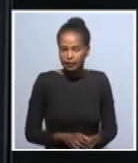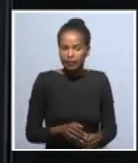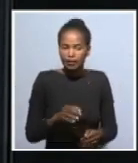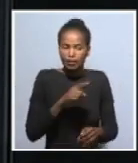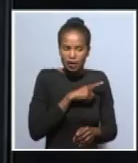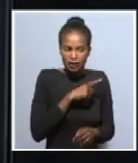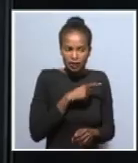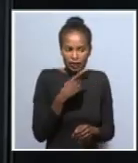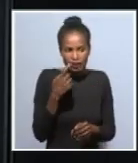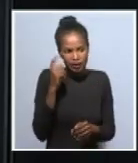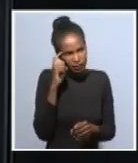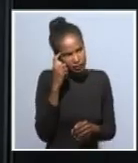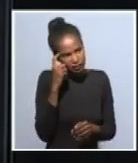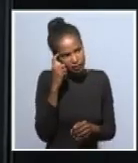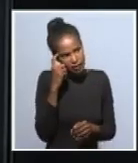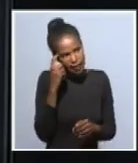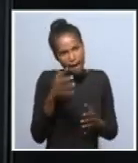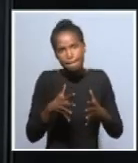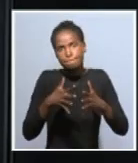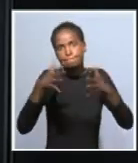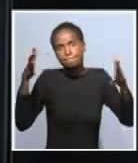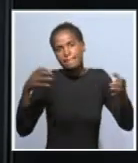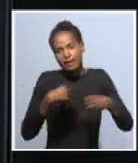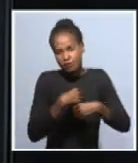the tendency of thinking big projects and